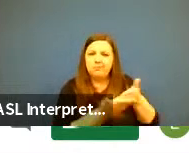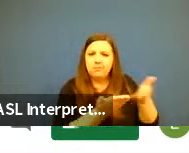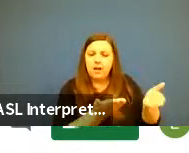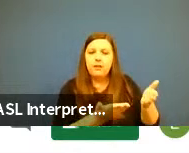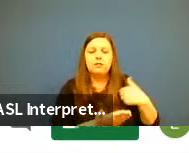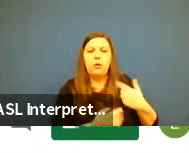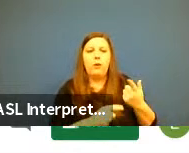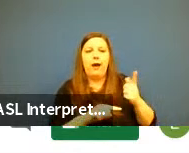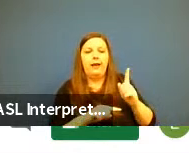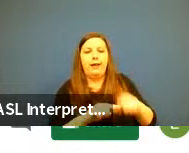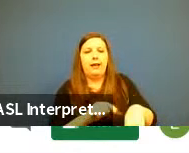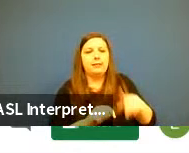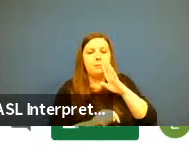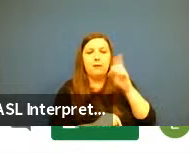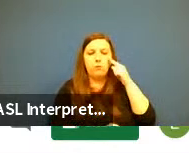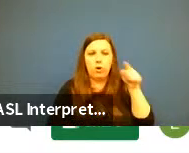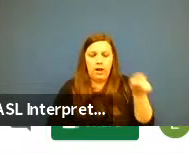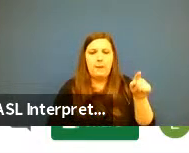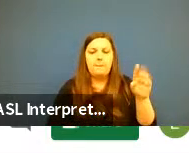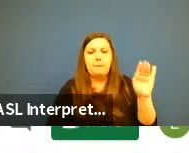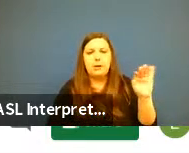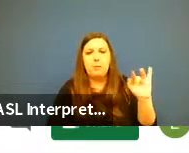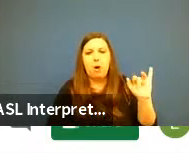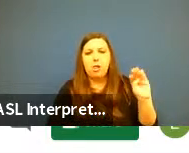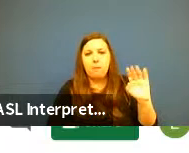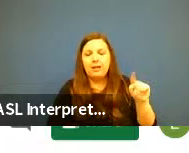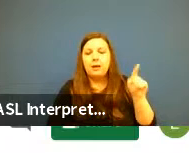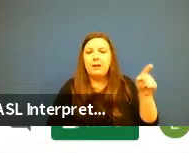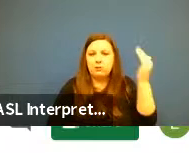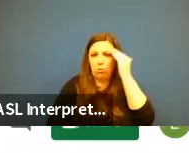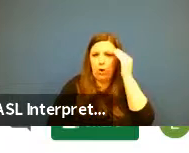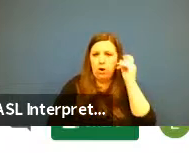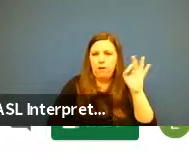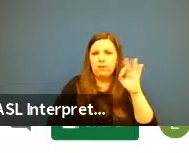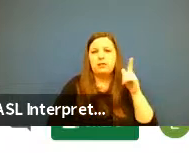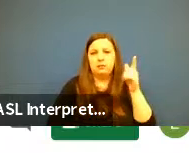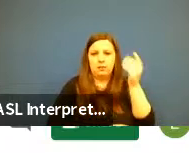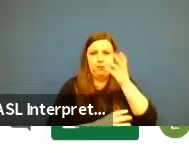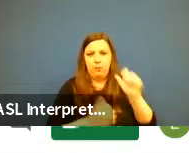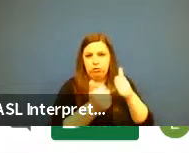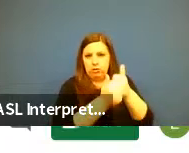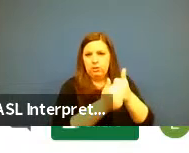Barliman, but I do know that he's aware, of this update and where we are.